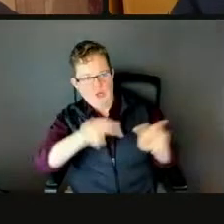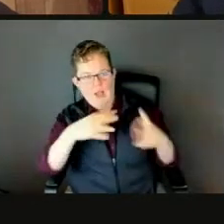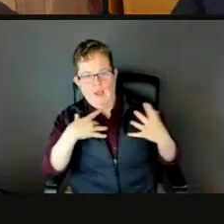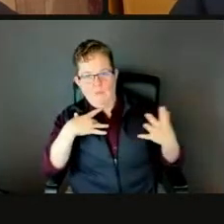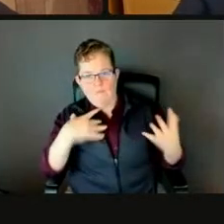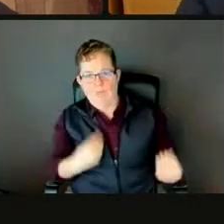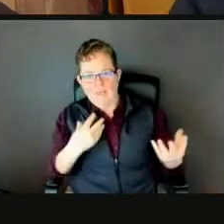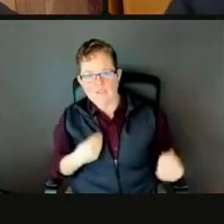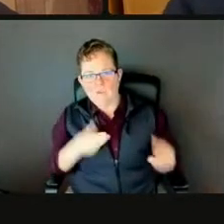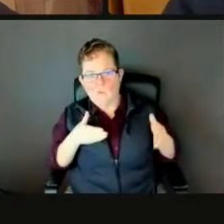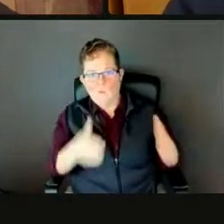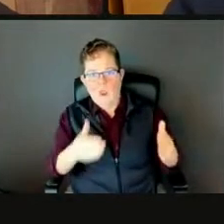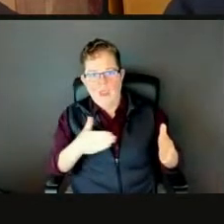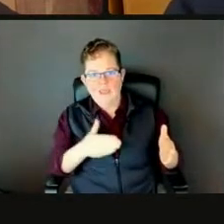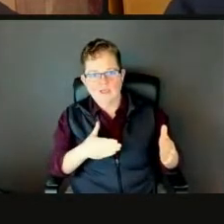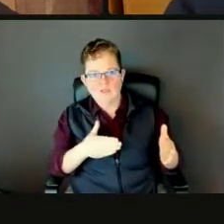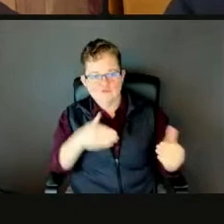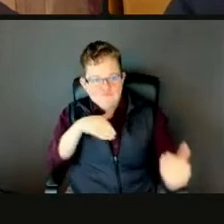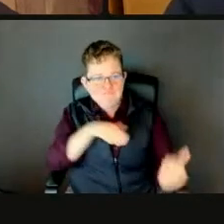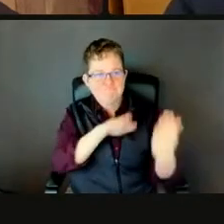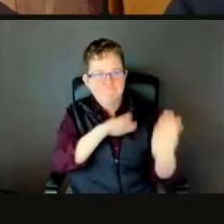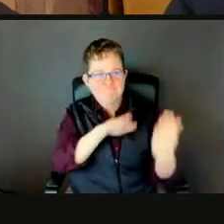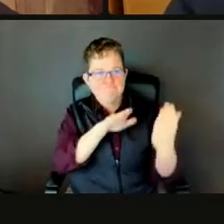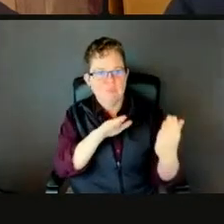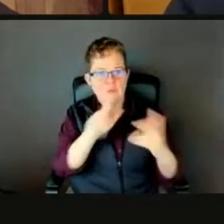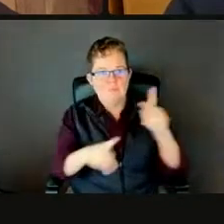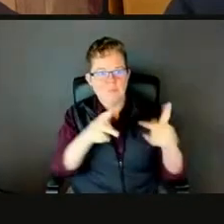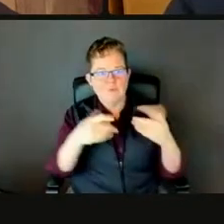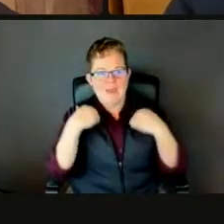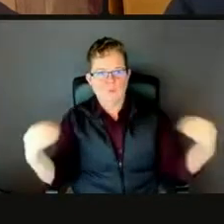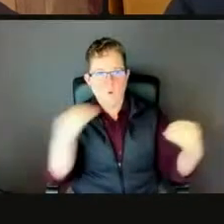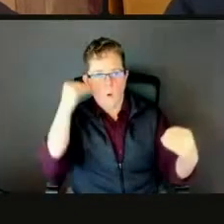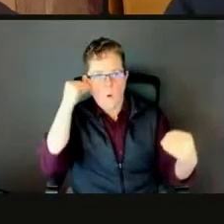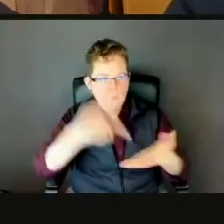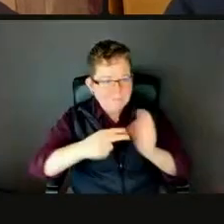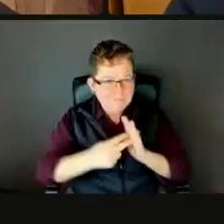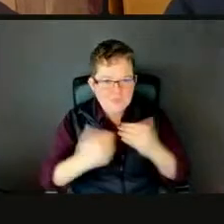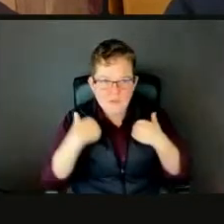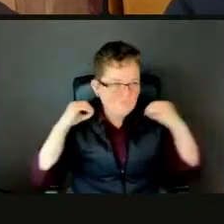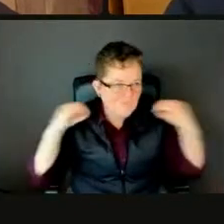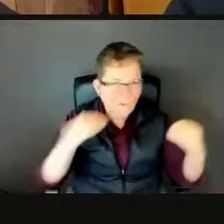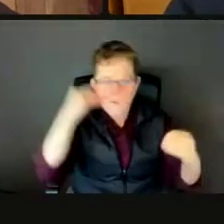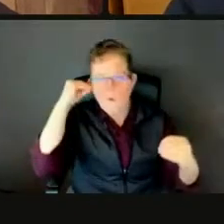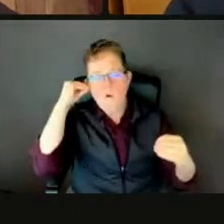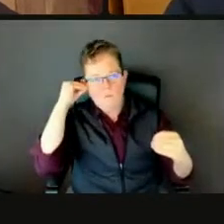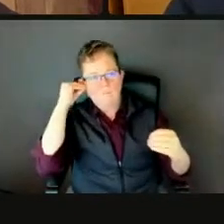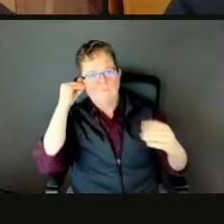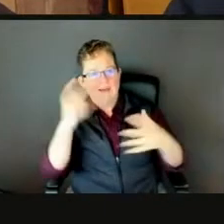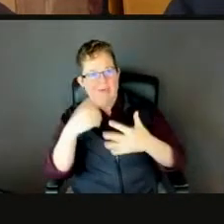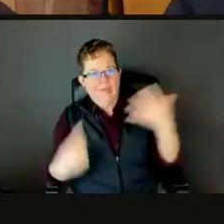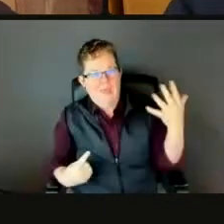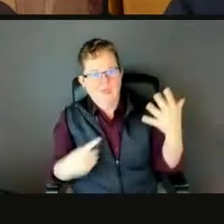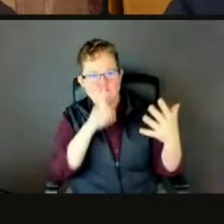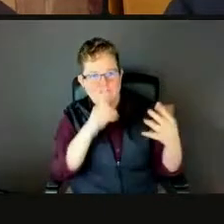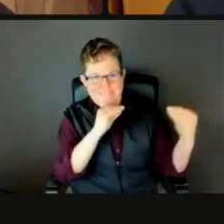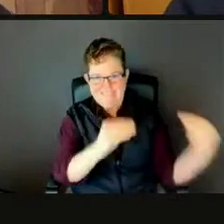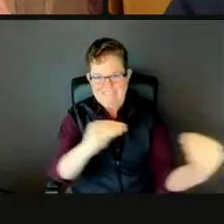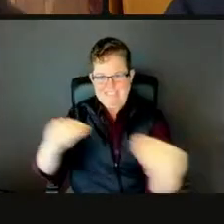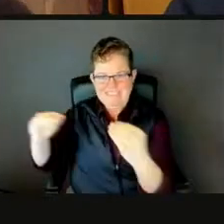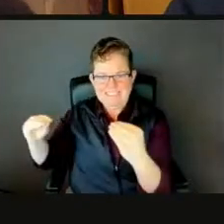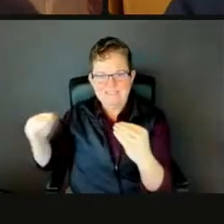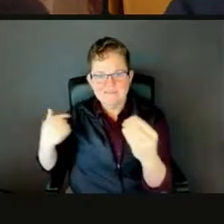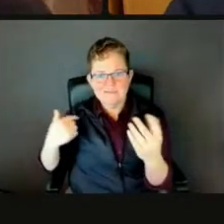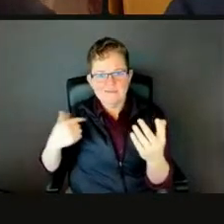way to address homelessness and what it means to be homeless and that sort of thing. So we can actually start teaching kids